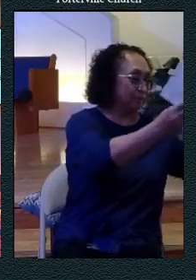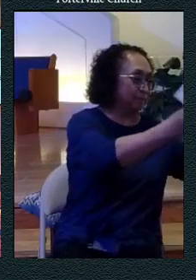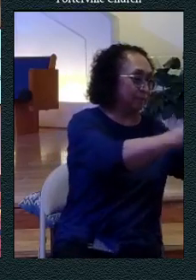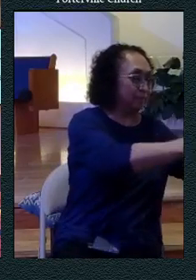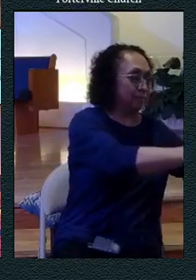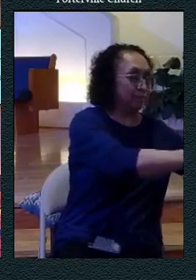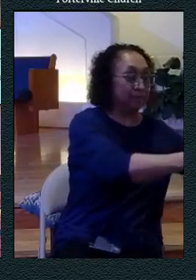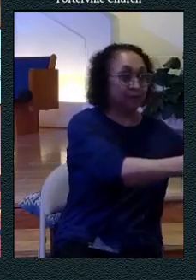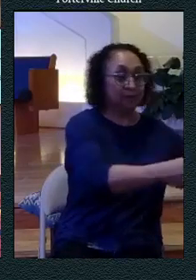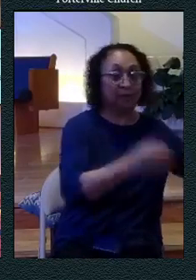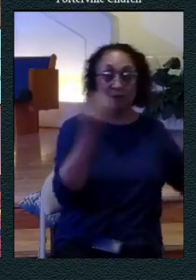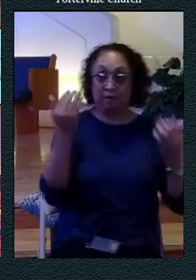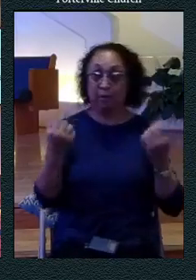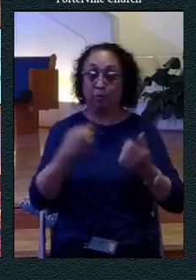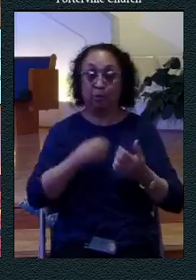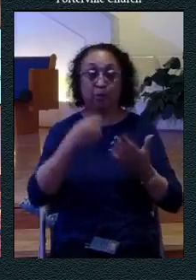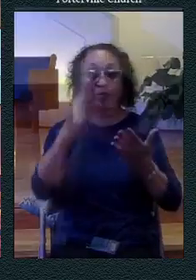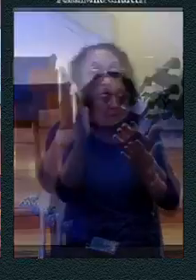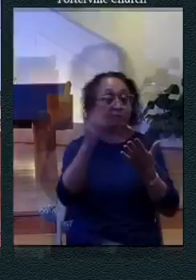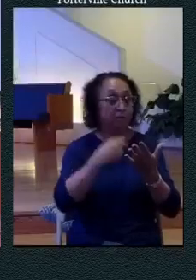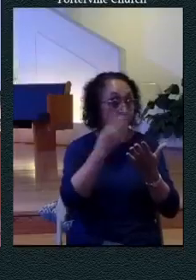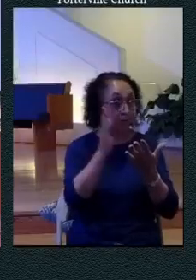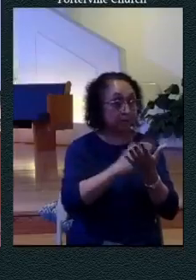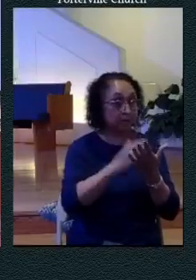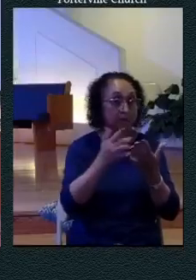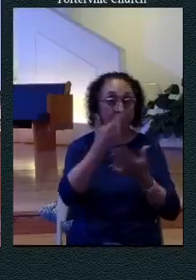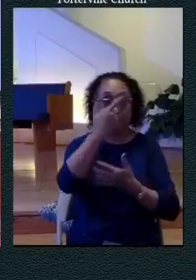And now we're going to sing Because He Lives.